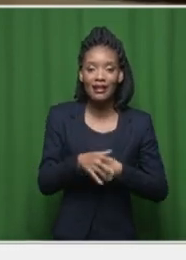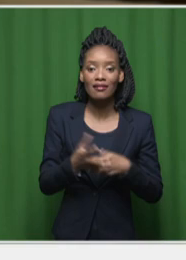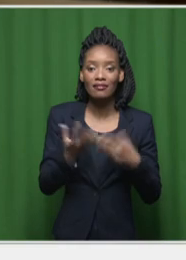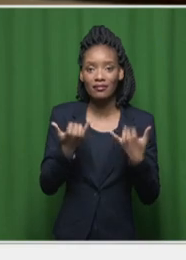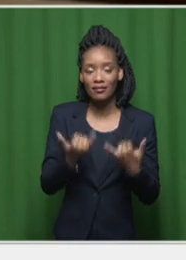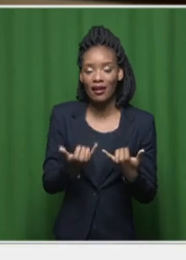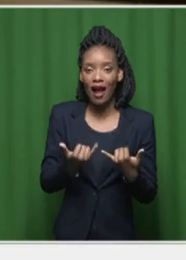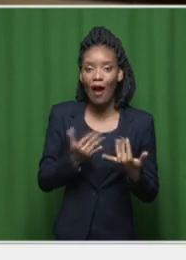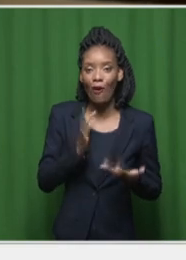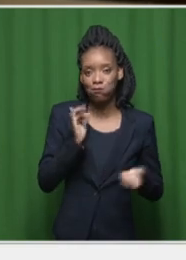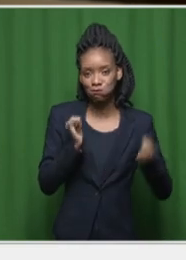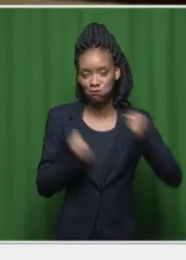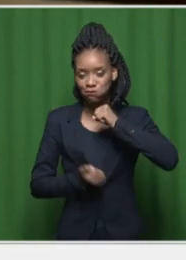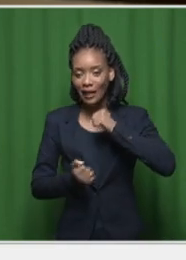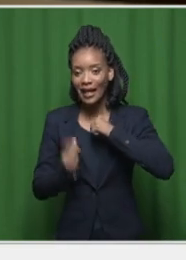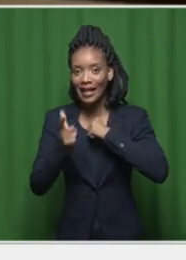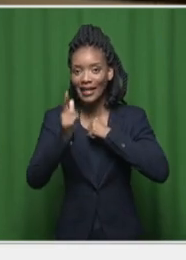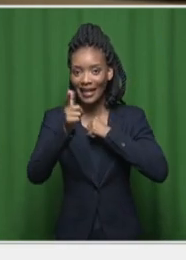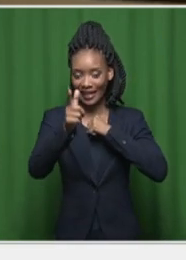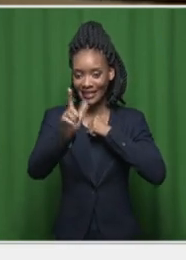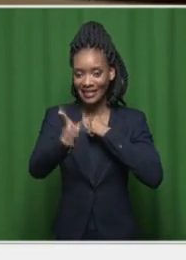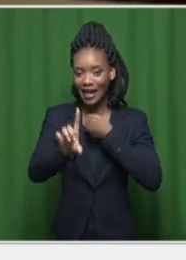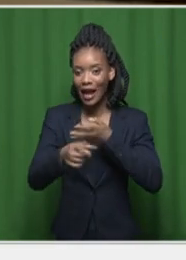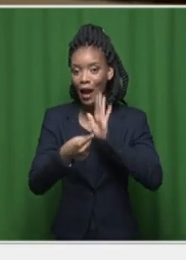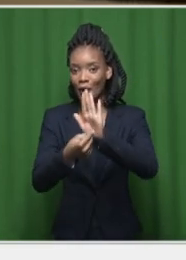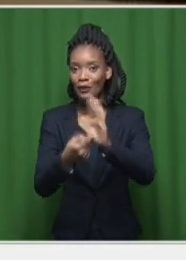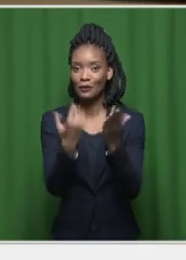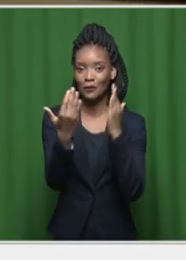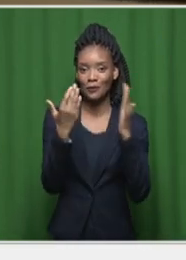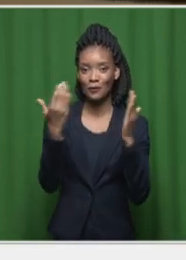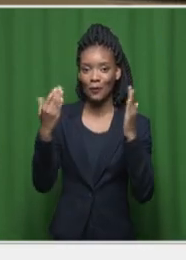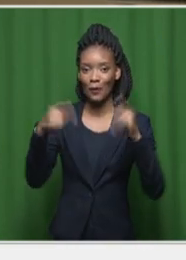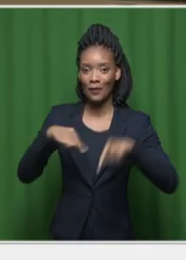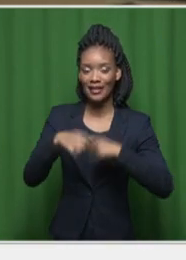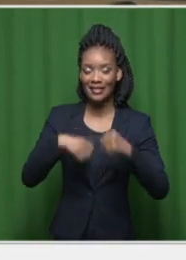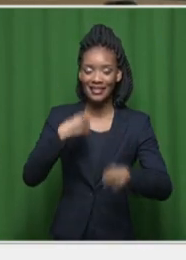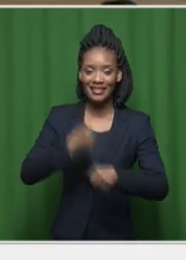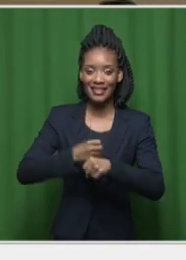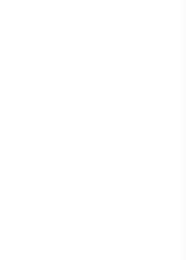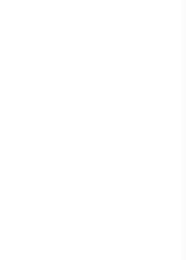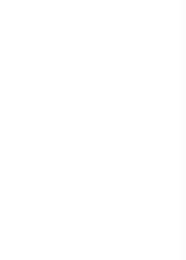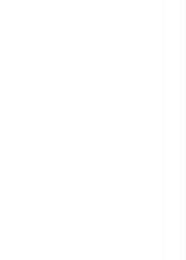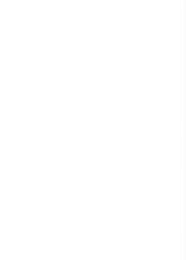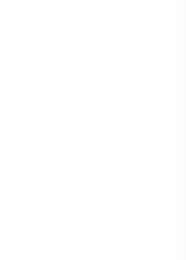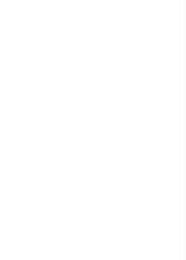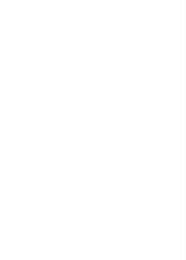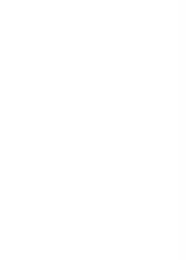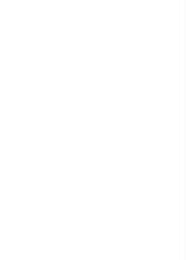hour and we'll take you through the draws of this year's Africa Travel Indaba. We'll see you then.